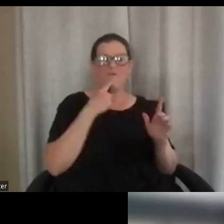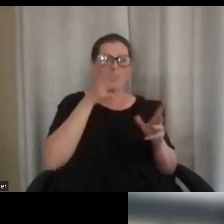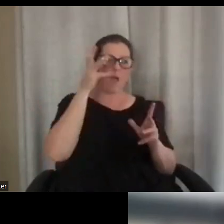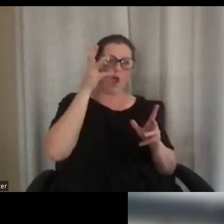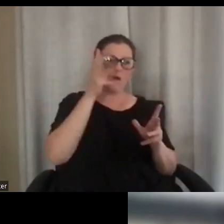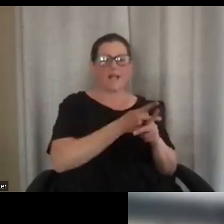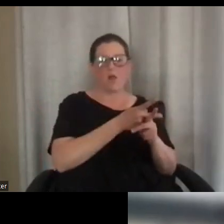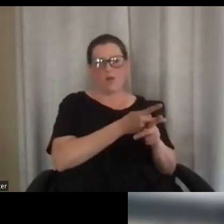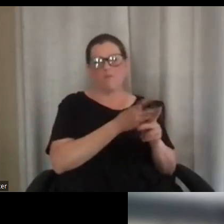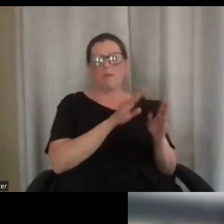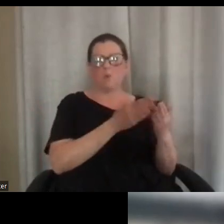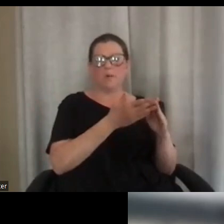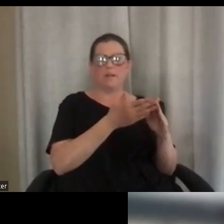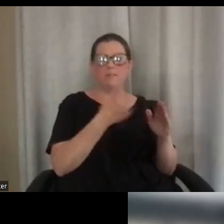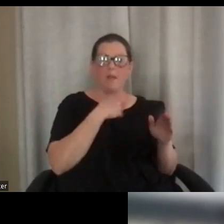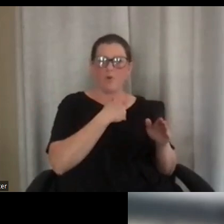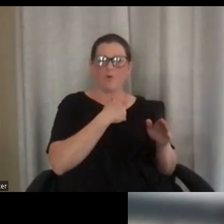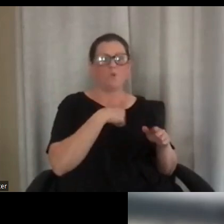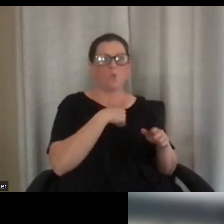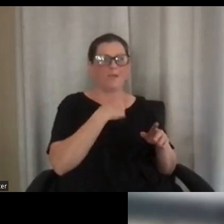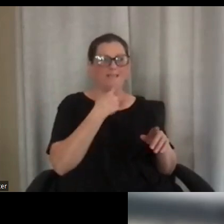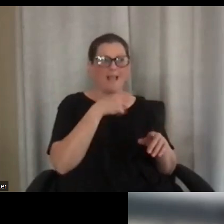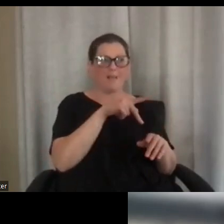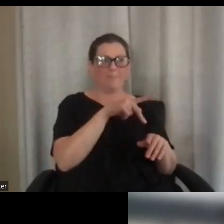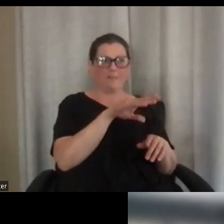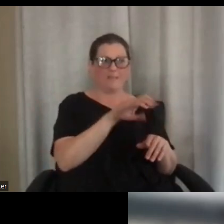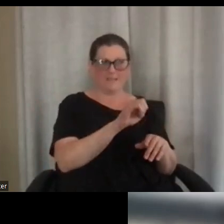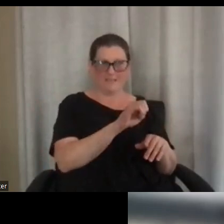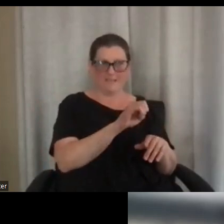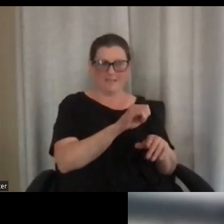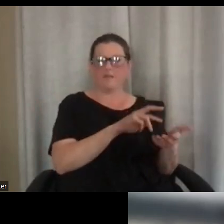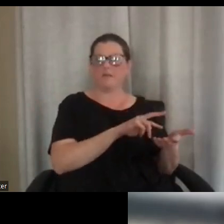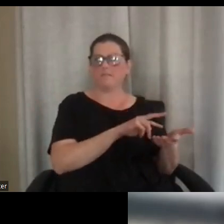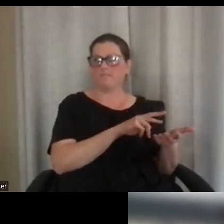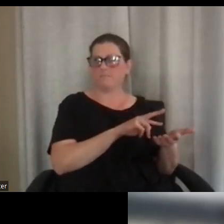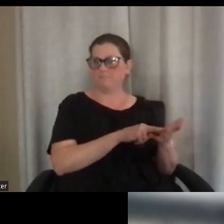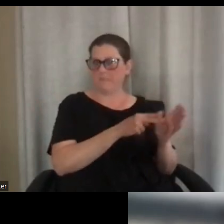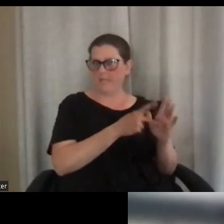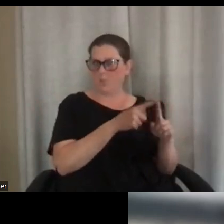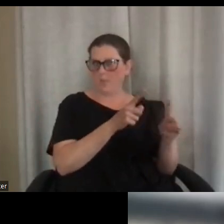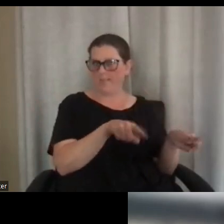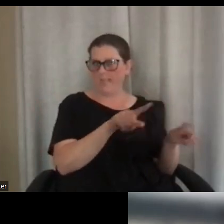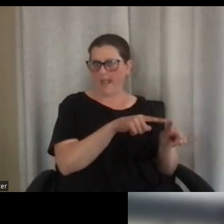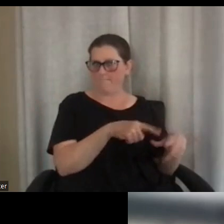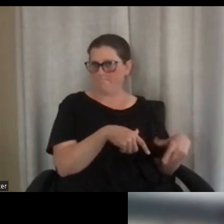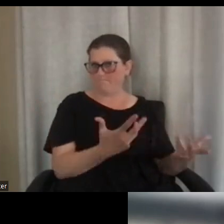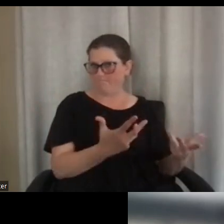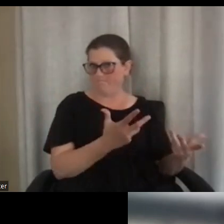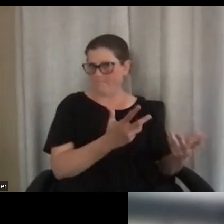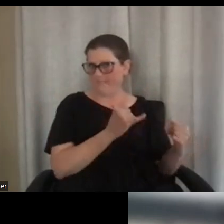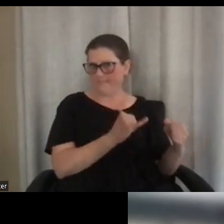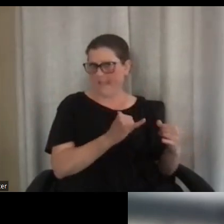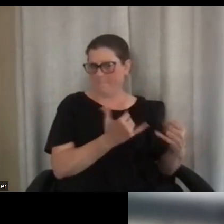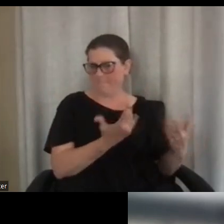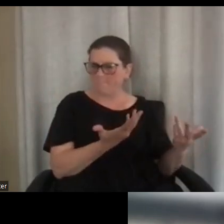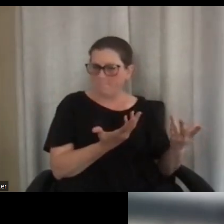and community members, is if we say positive childhood experiences, really what does that mean to them? So we had